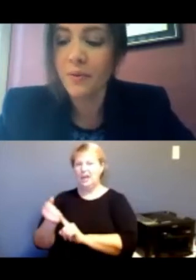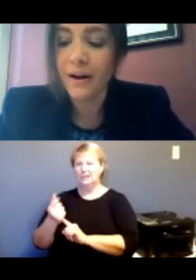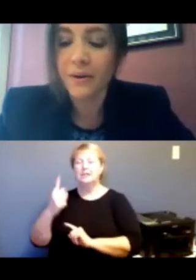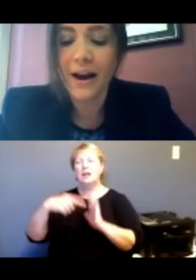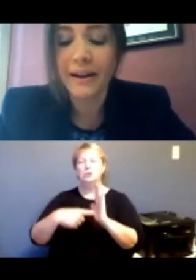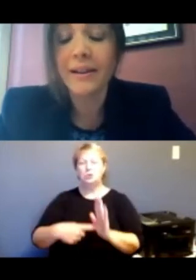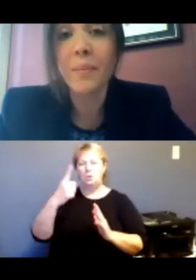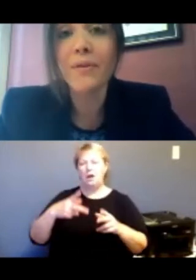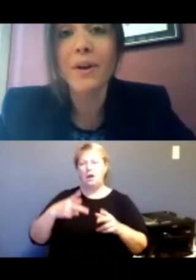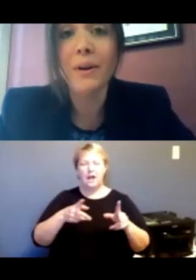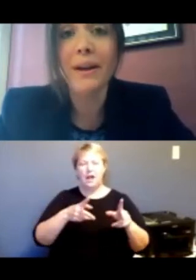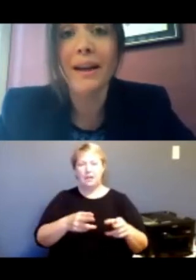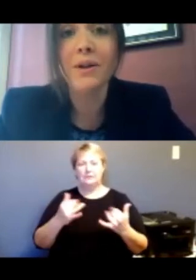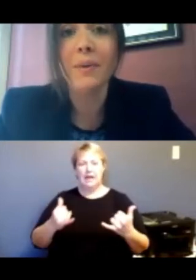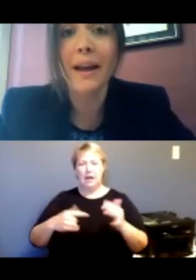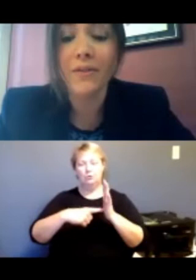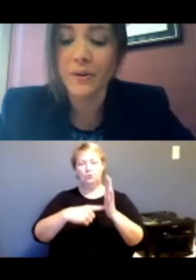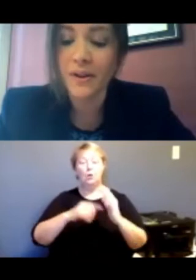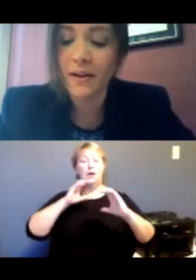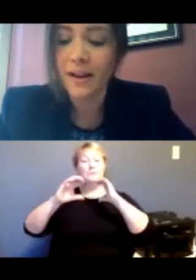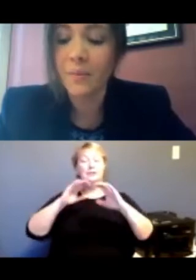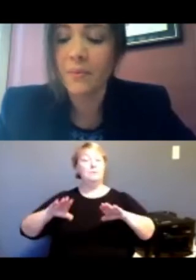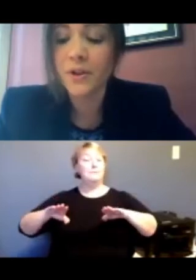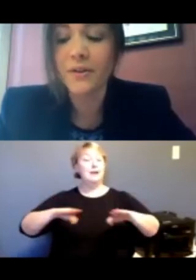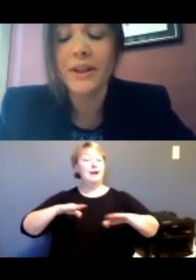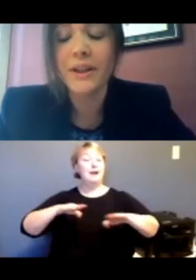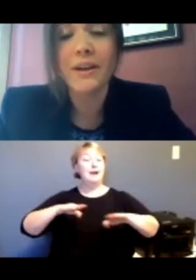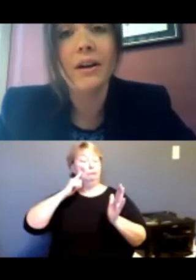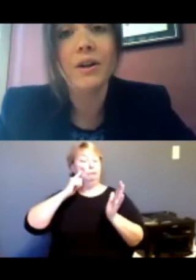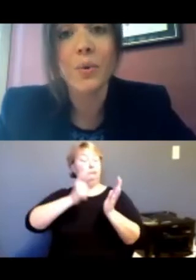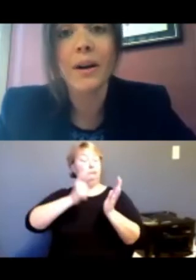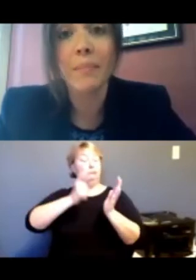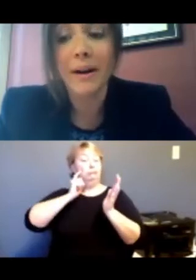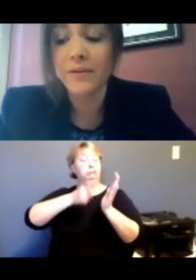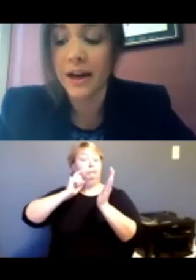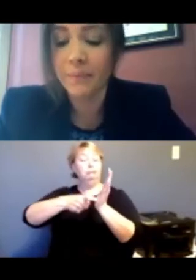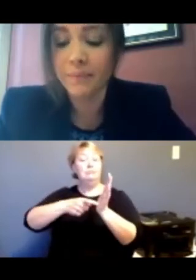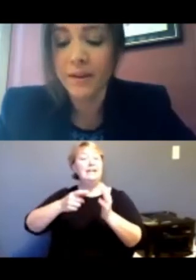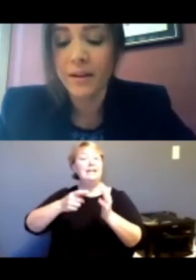you now to highlight the number of communication behaviors that can be observed even in a short